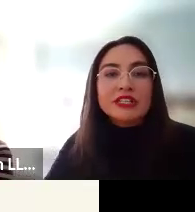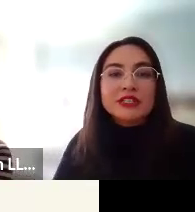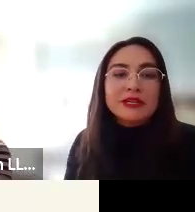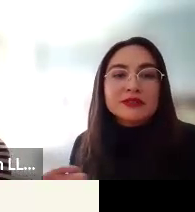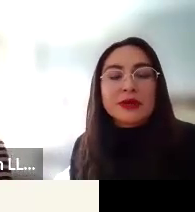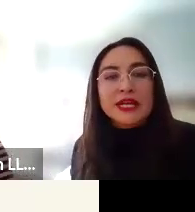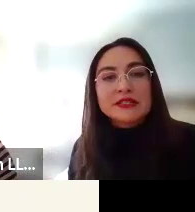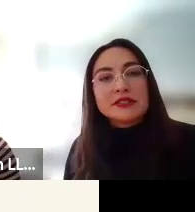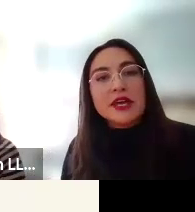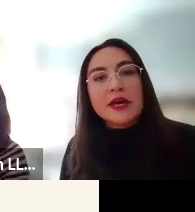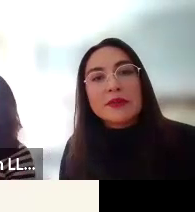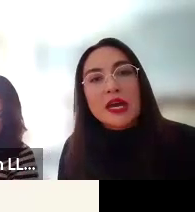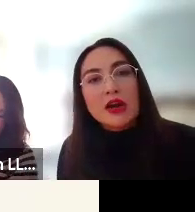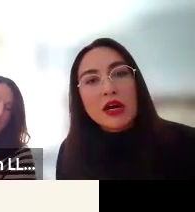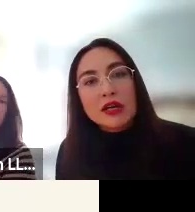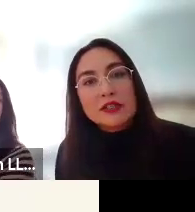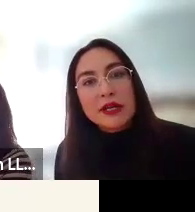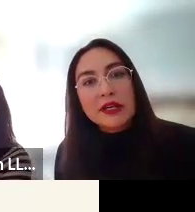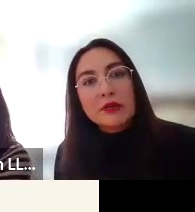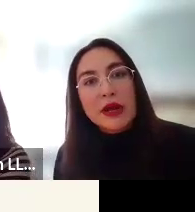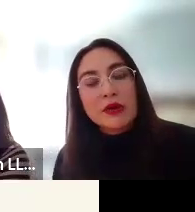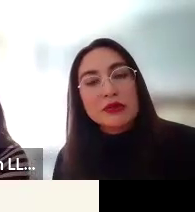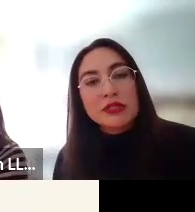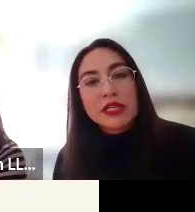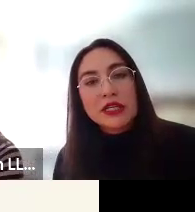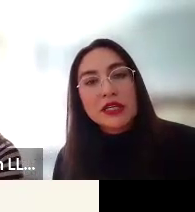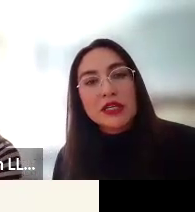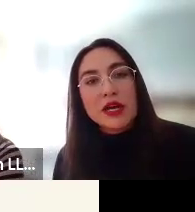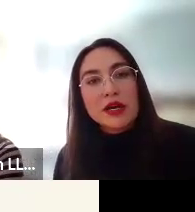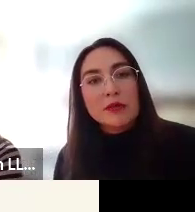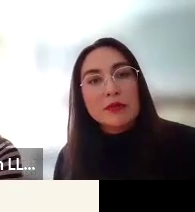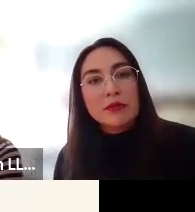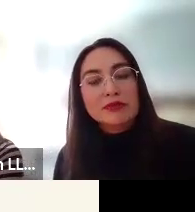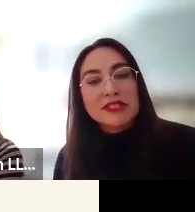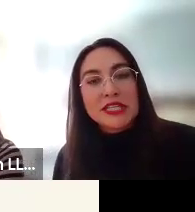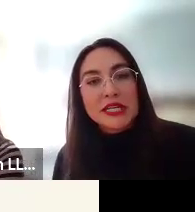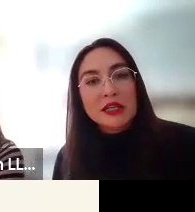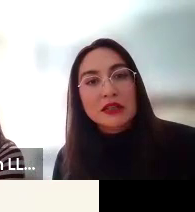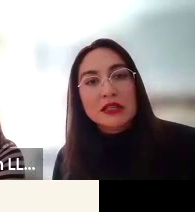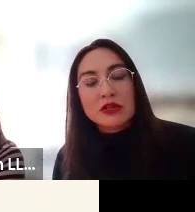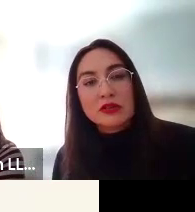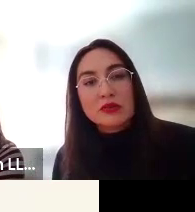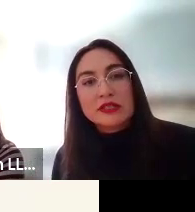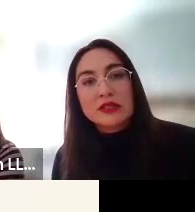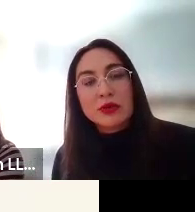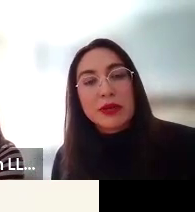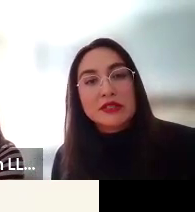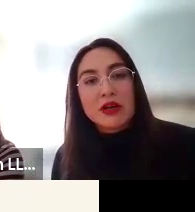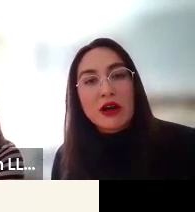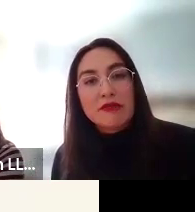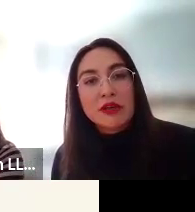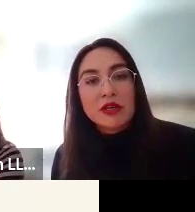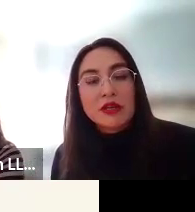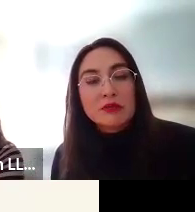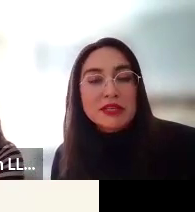These are our HCBS rights that are spreading around the state. These are the rights that we're